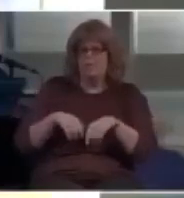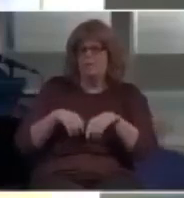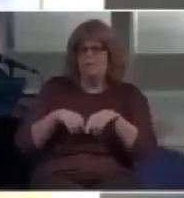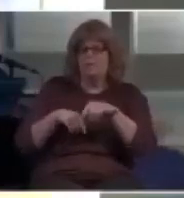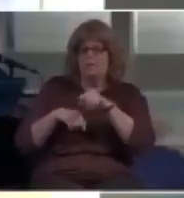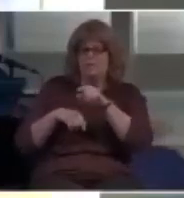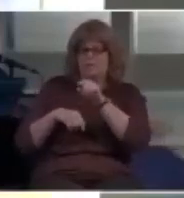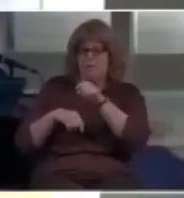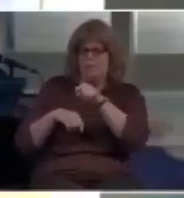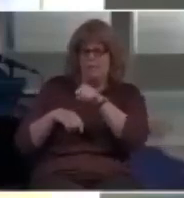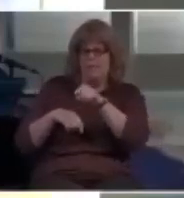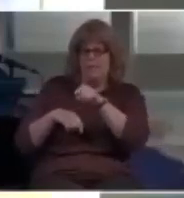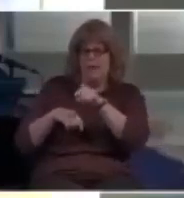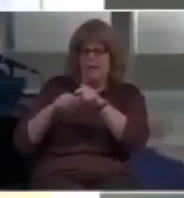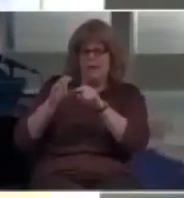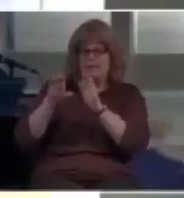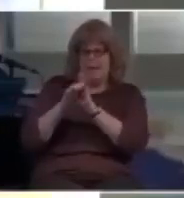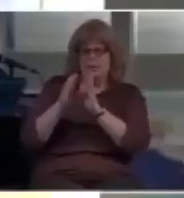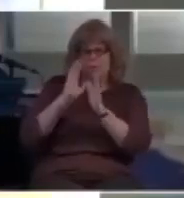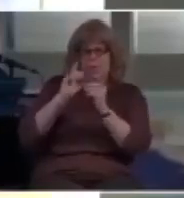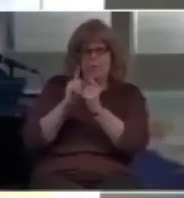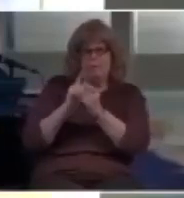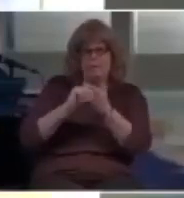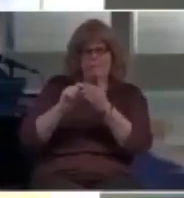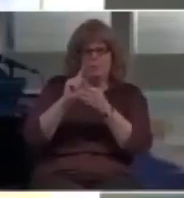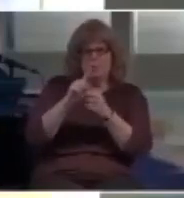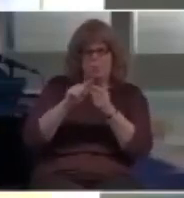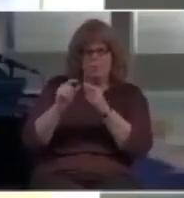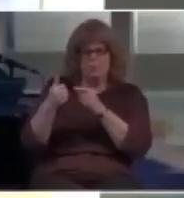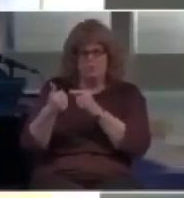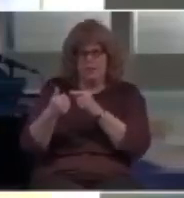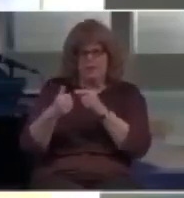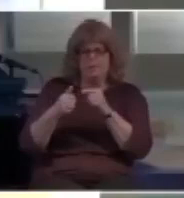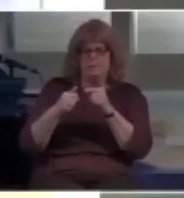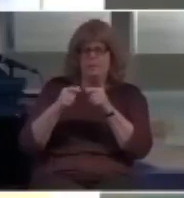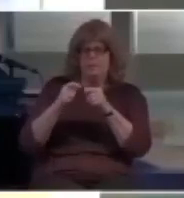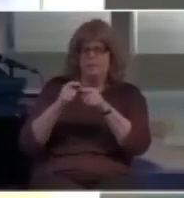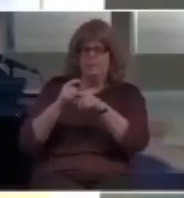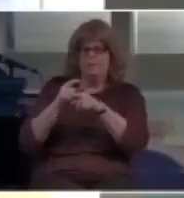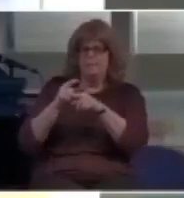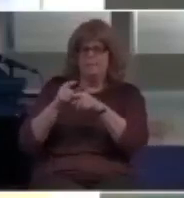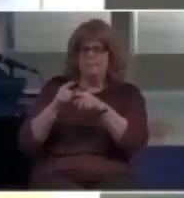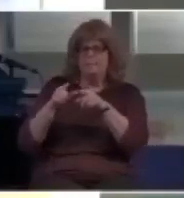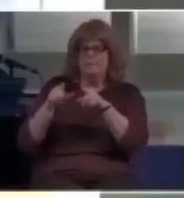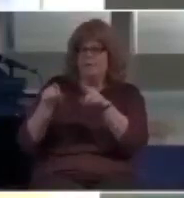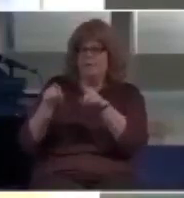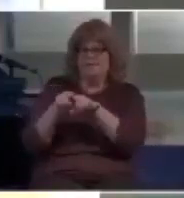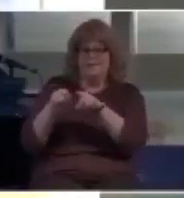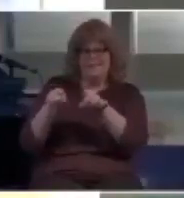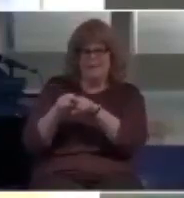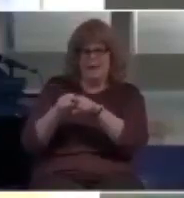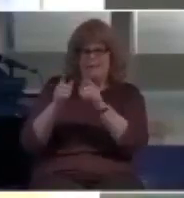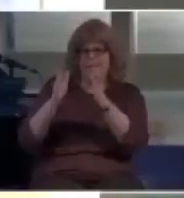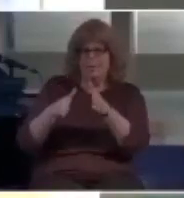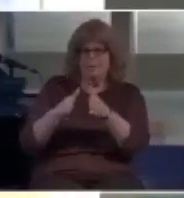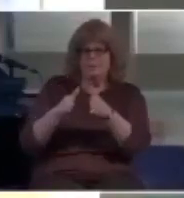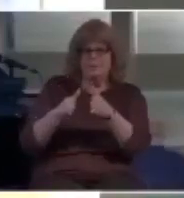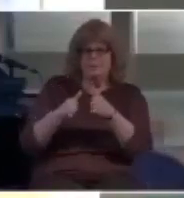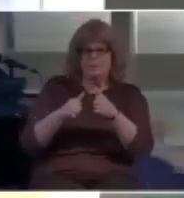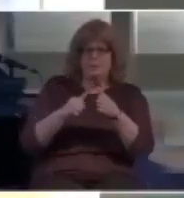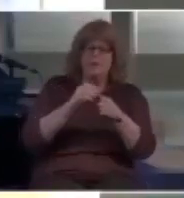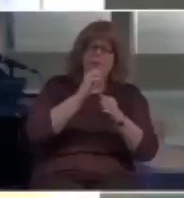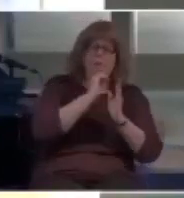this character that we're going to meet in verses 1 through 10 is the same person that Daniel refers